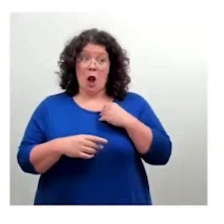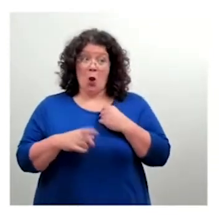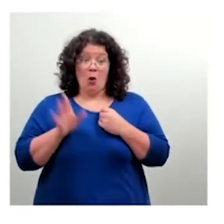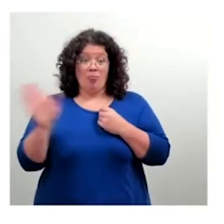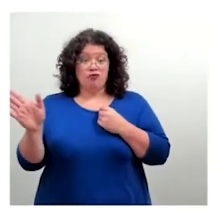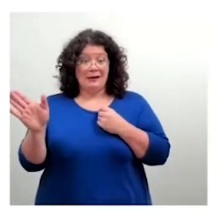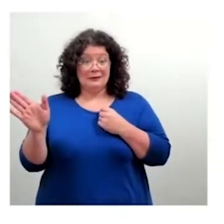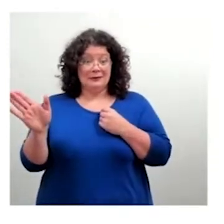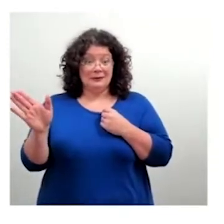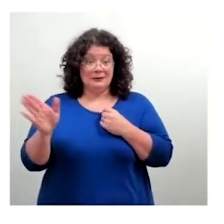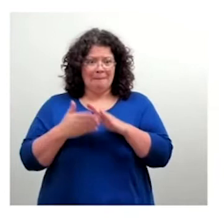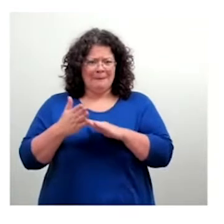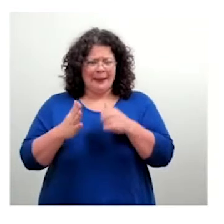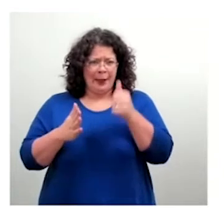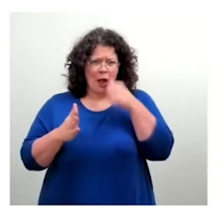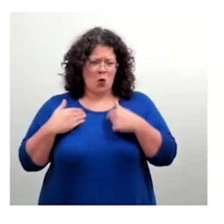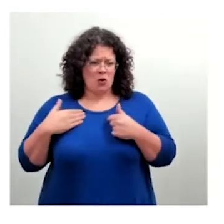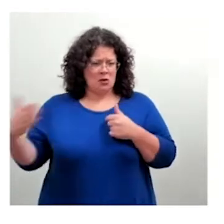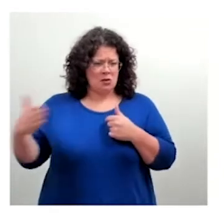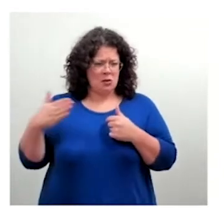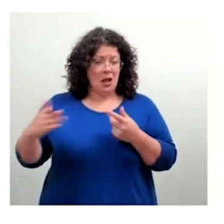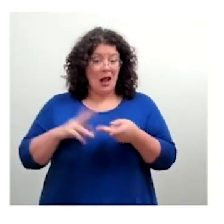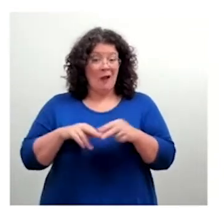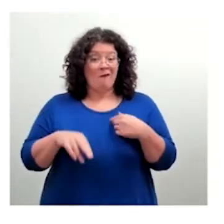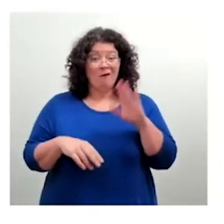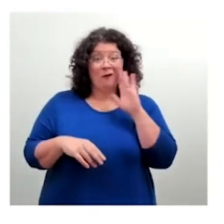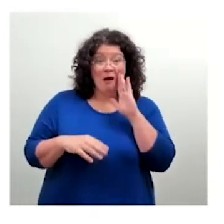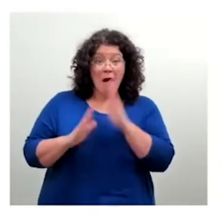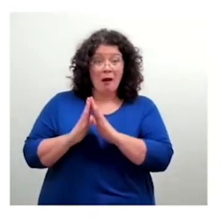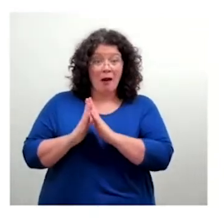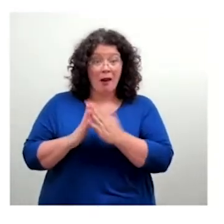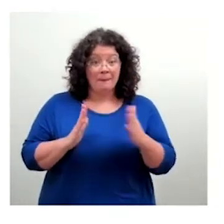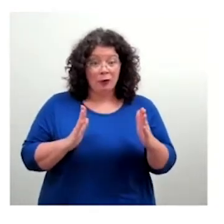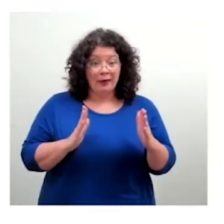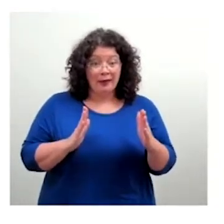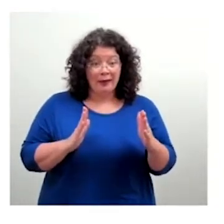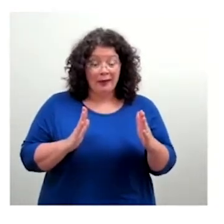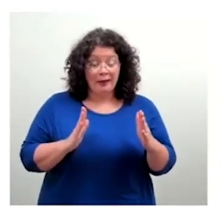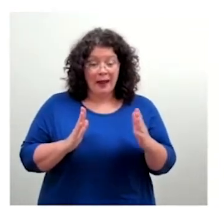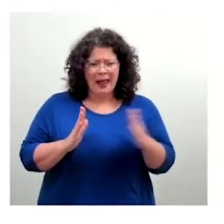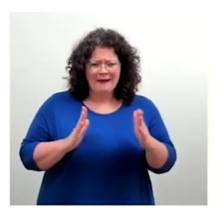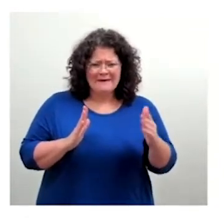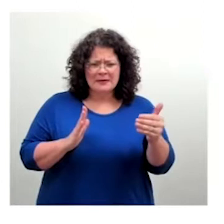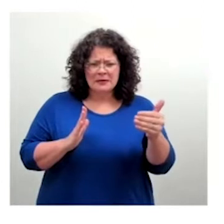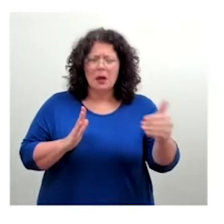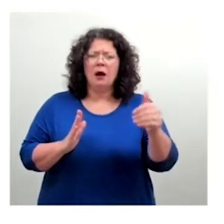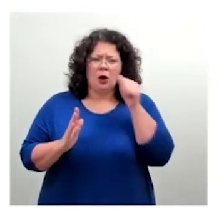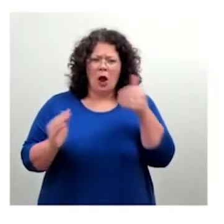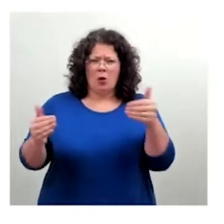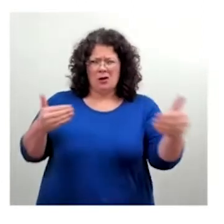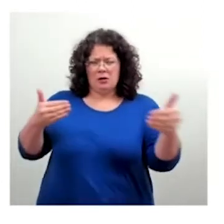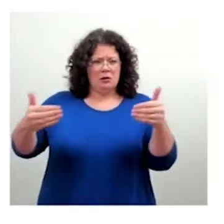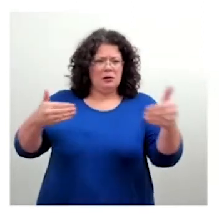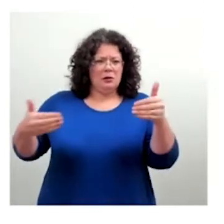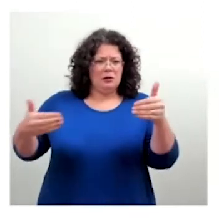I then turn, it's me, the person who's mobile and who's turned in the world. Those objects or those places of interest have stayed where they are.